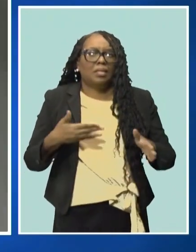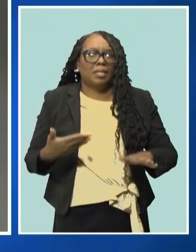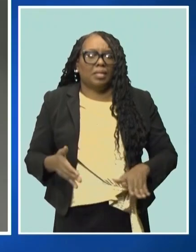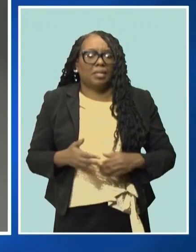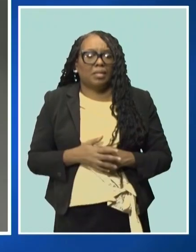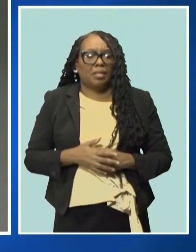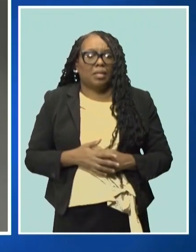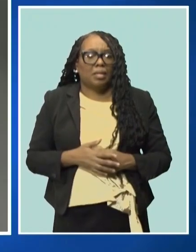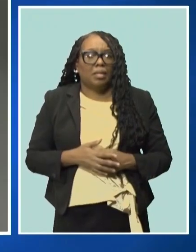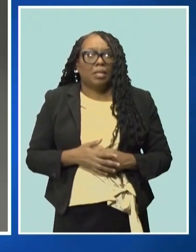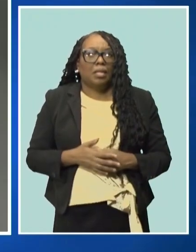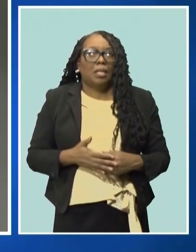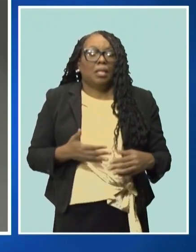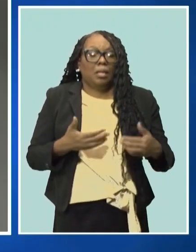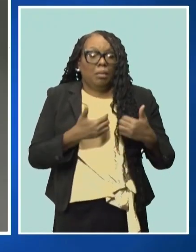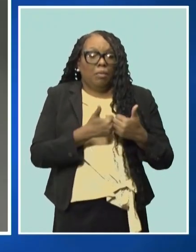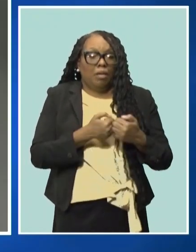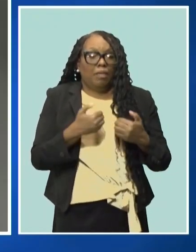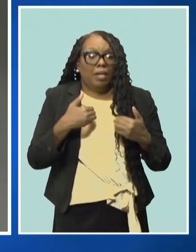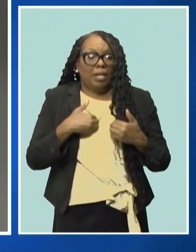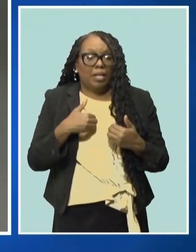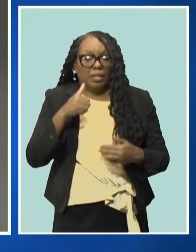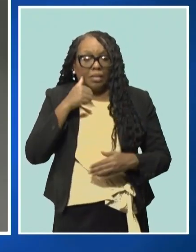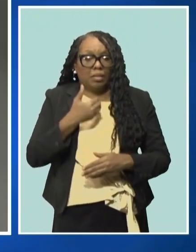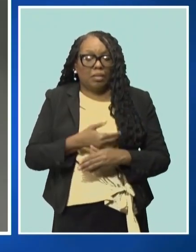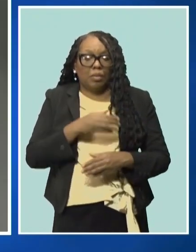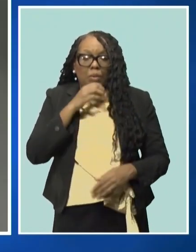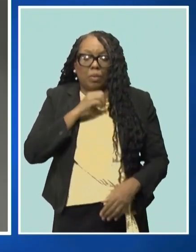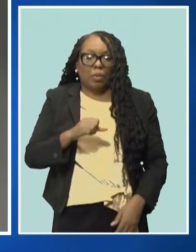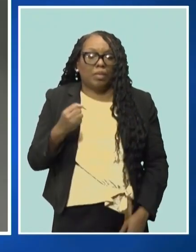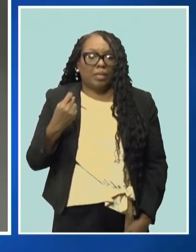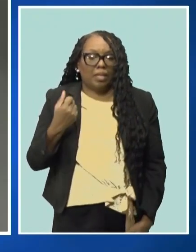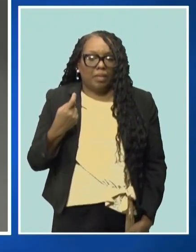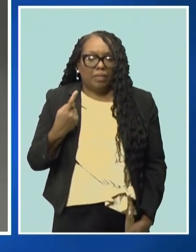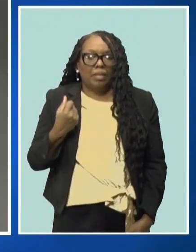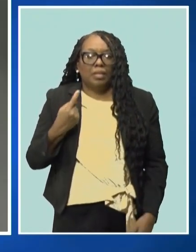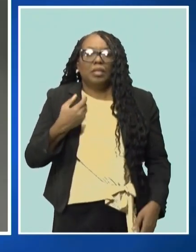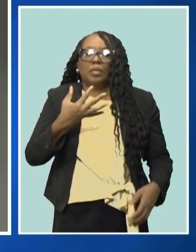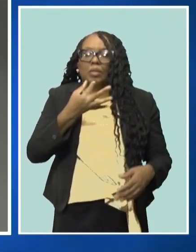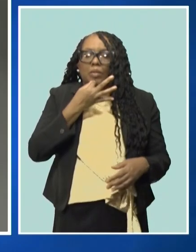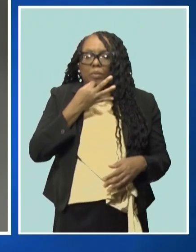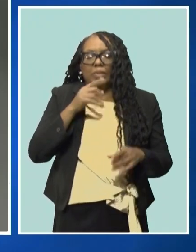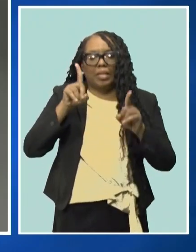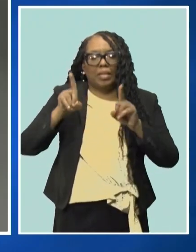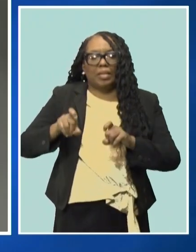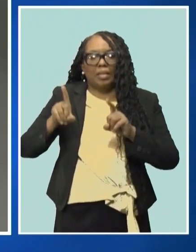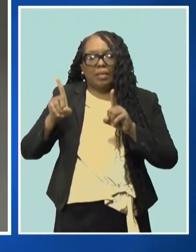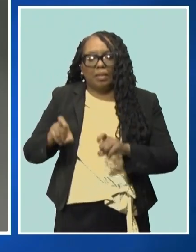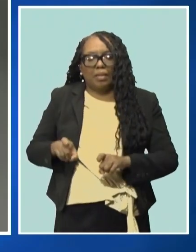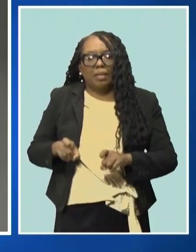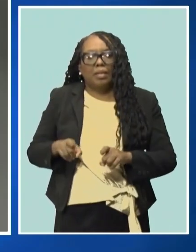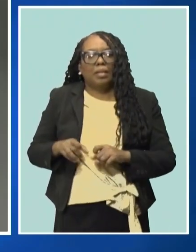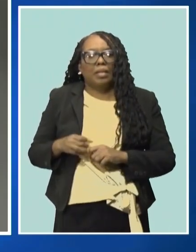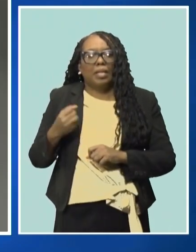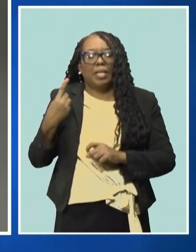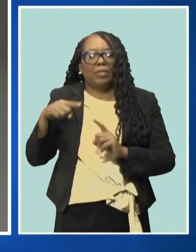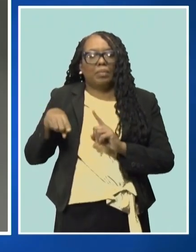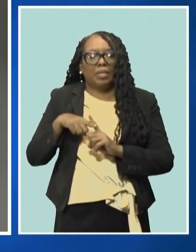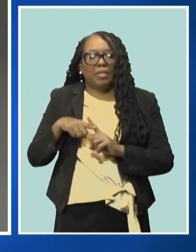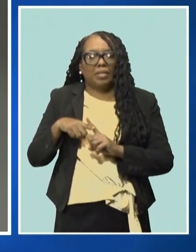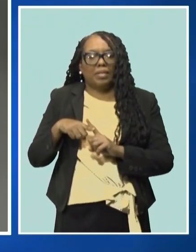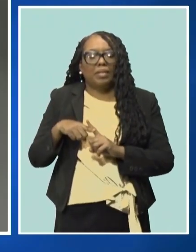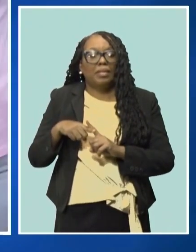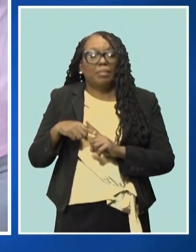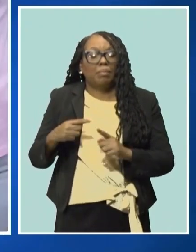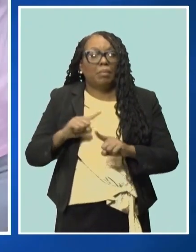partner's 11-year-old daughter, who is preparing to sit the 2024 11 Plus examination in Guyana, is yet to be informed about